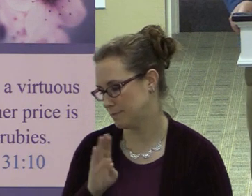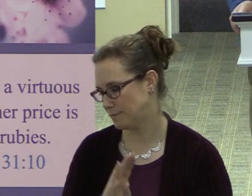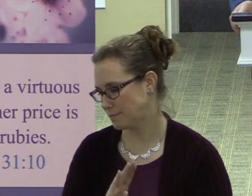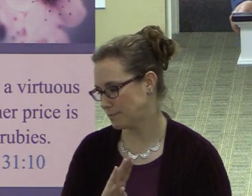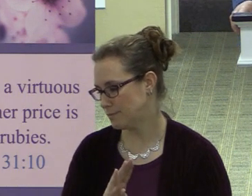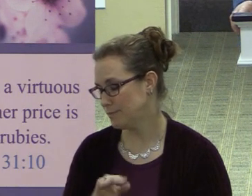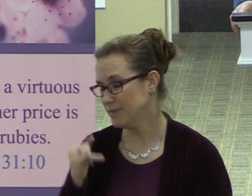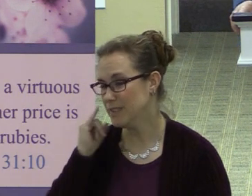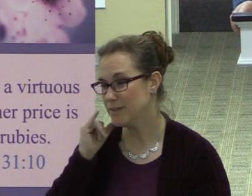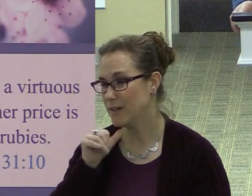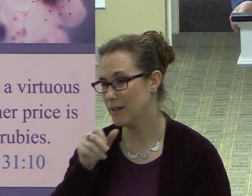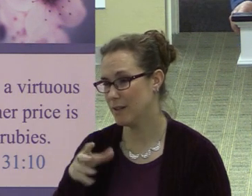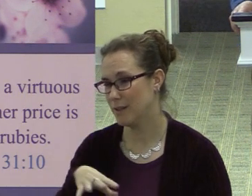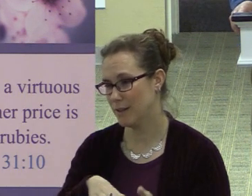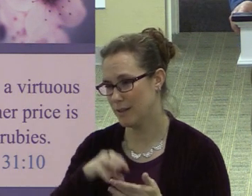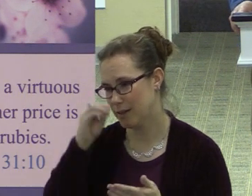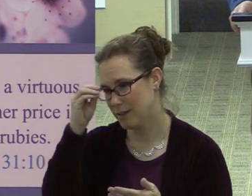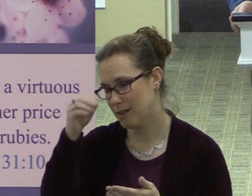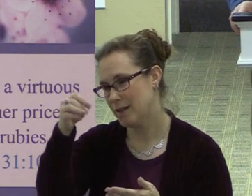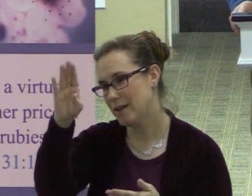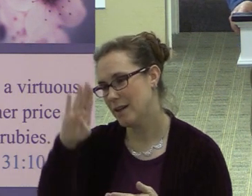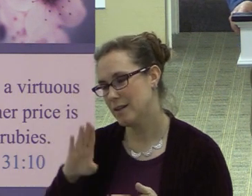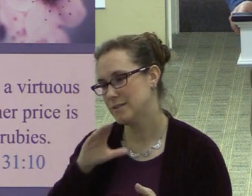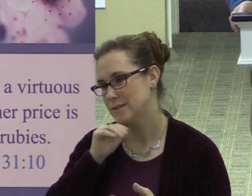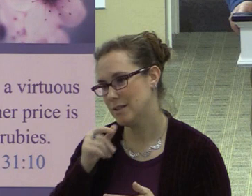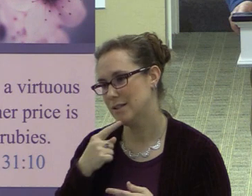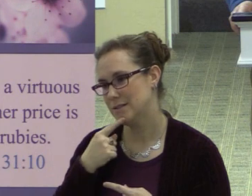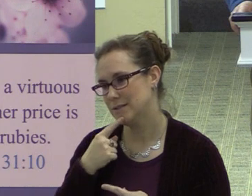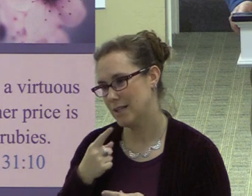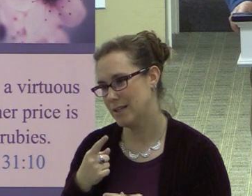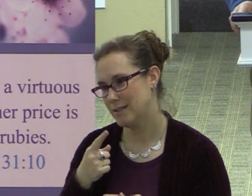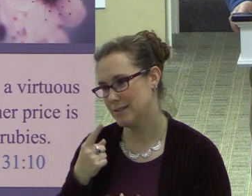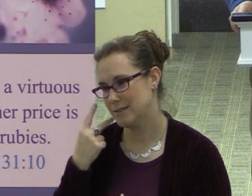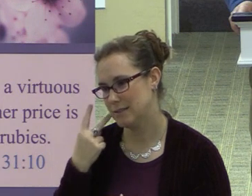If you haven't learned it yet, God does not tell time like we do.